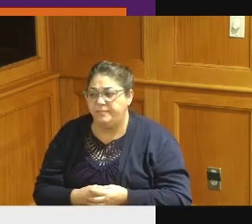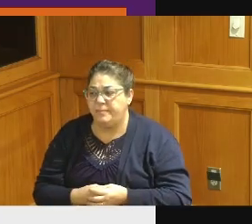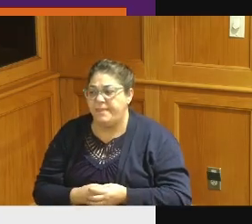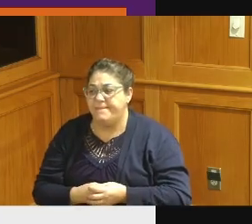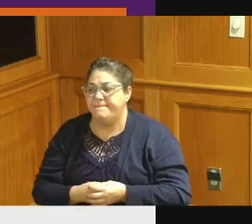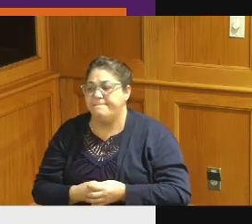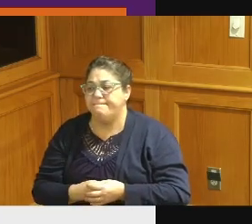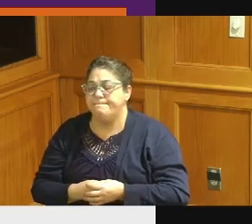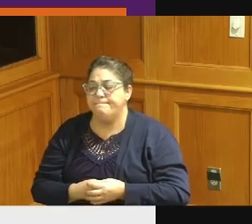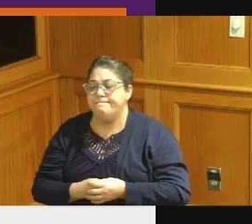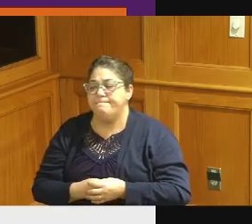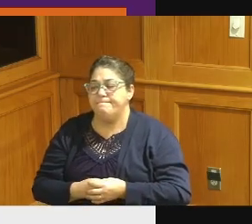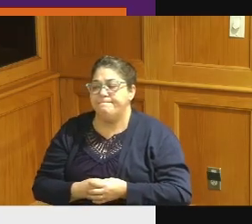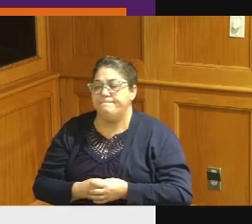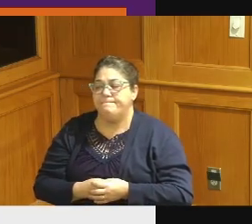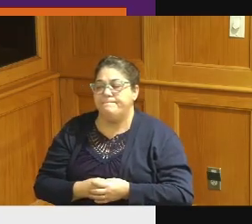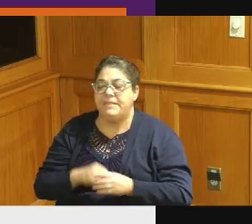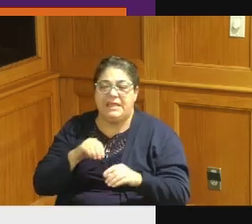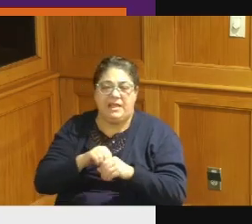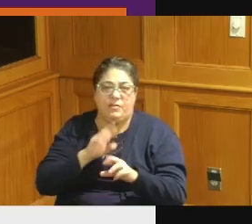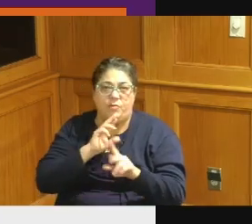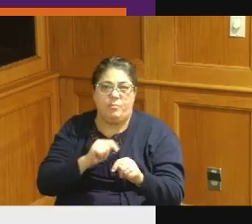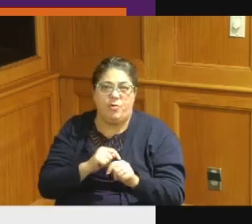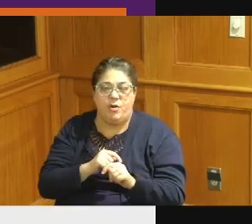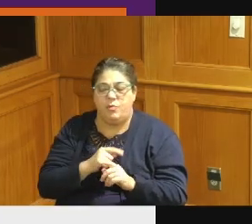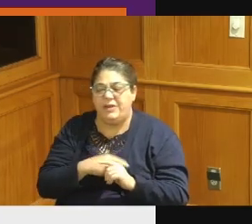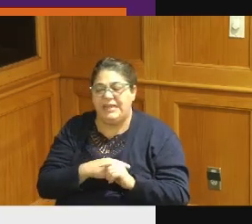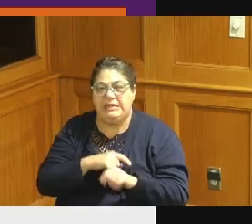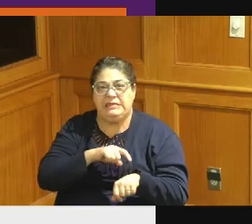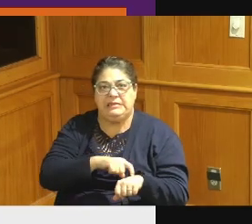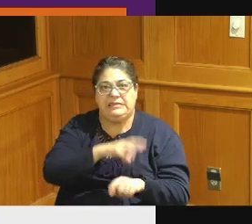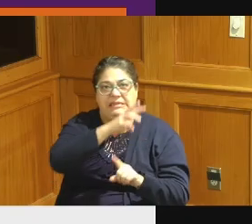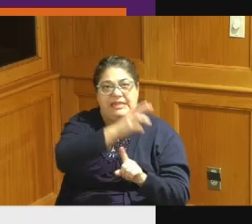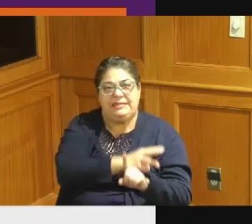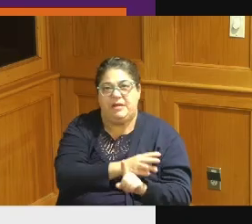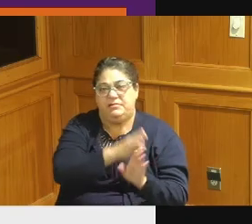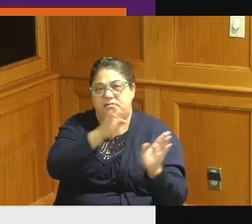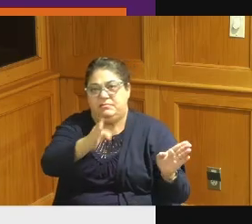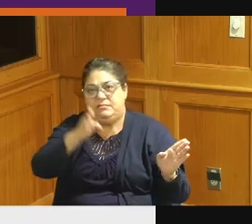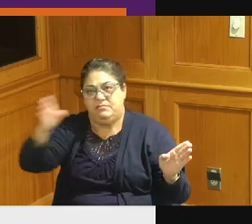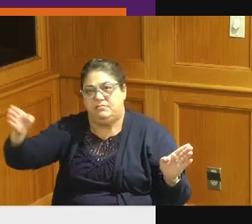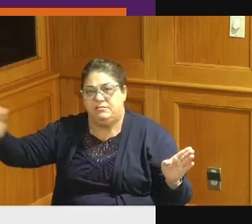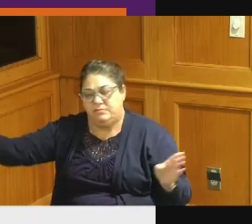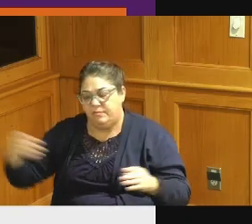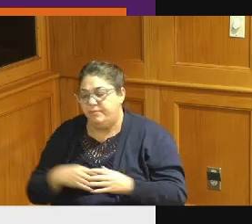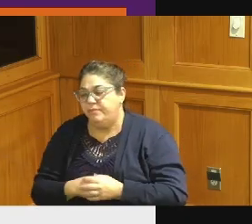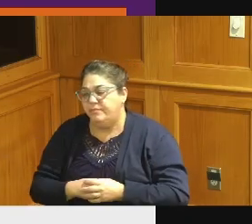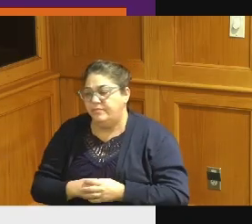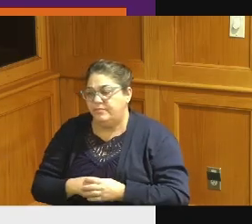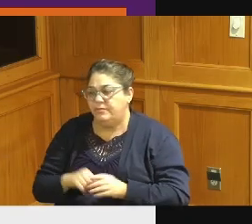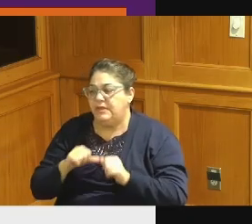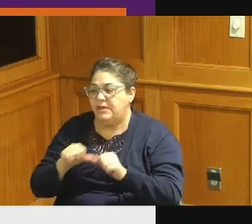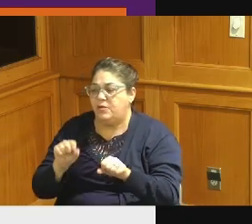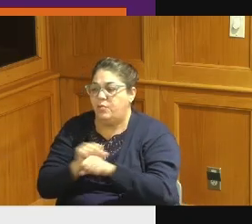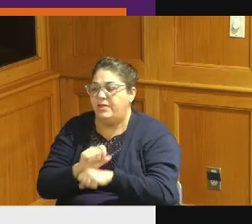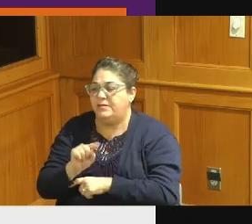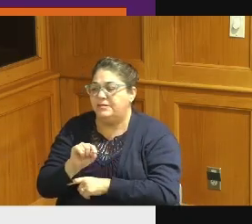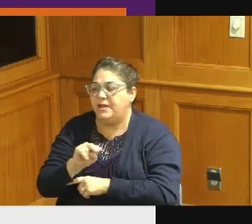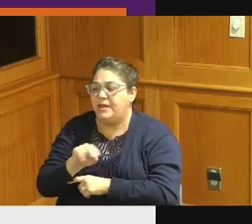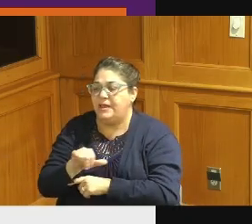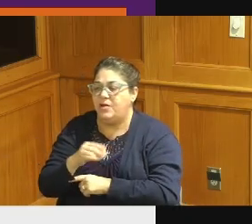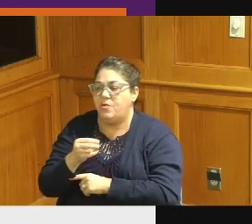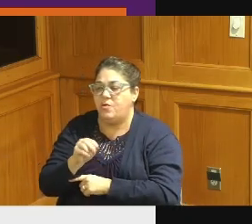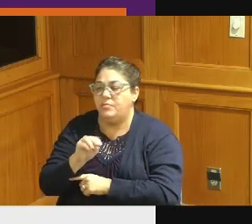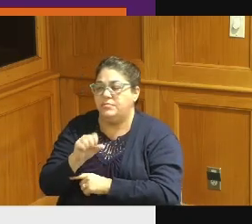go from here. And this was in our report. Again, we sort of did at the 6-month mark. But continue to work with Tiny Homes for Humanity, which is a project that you